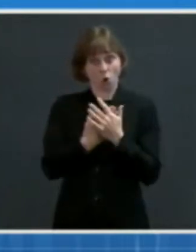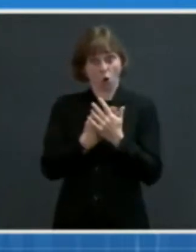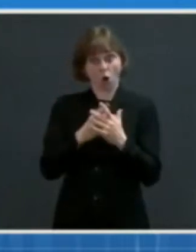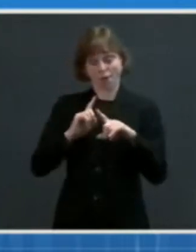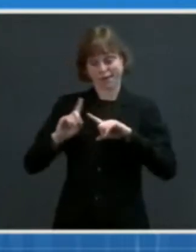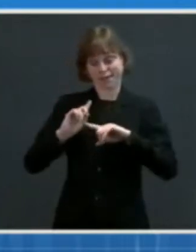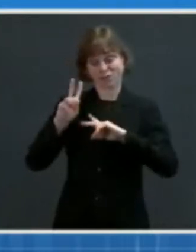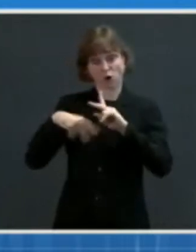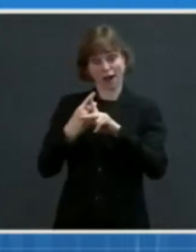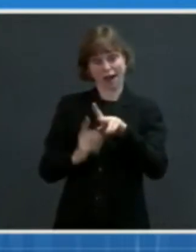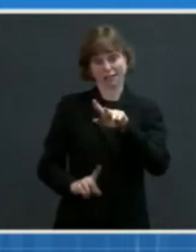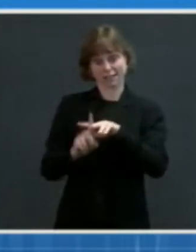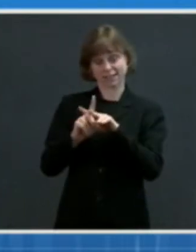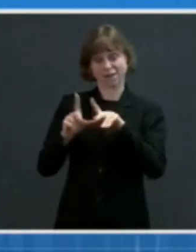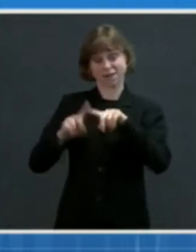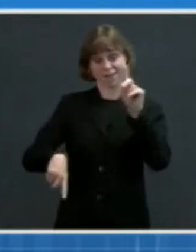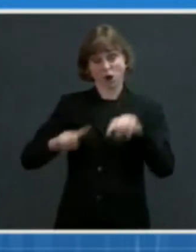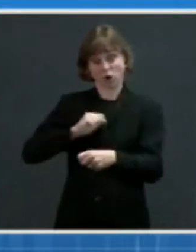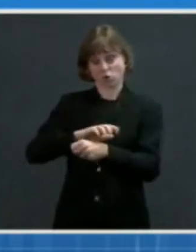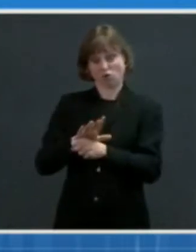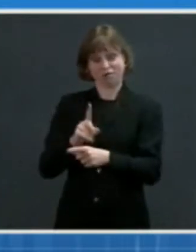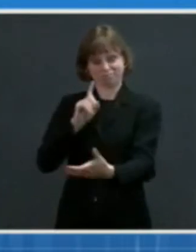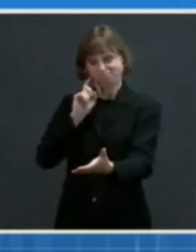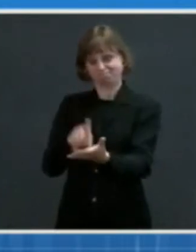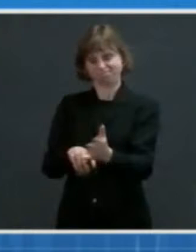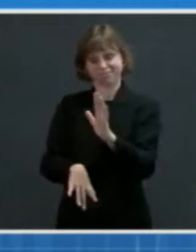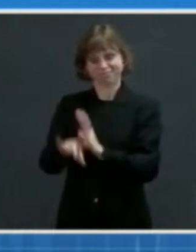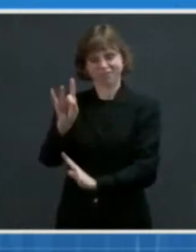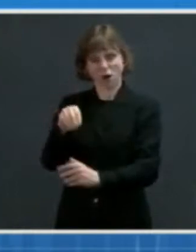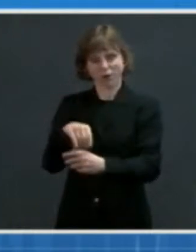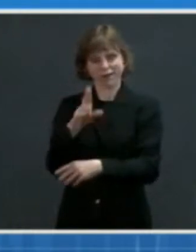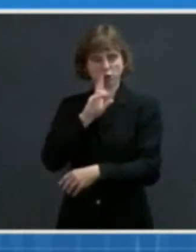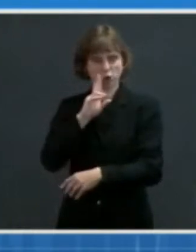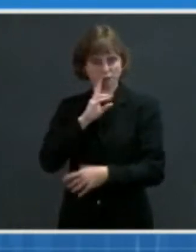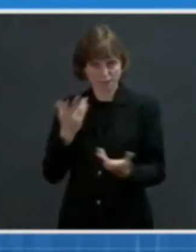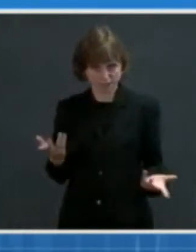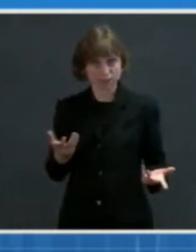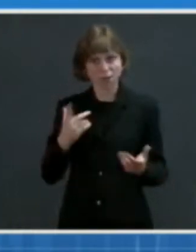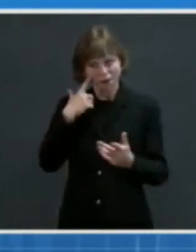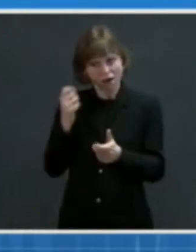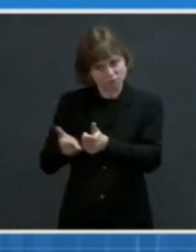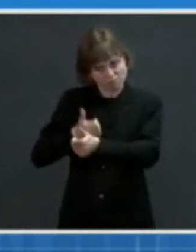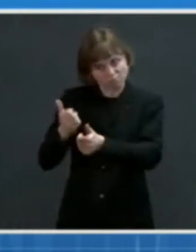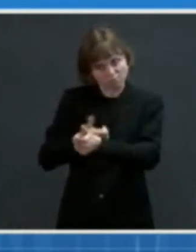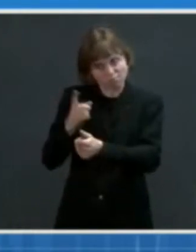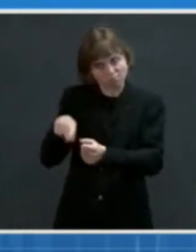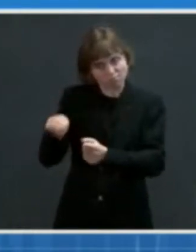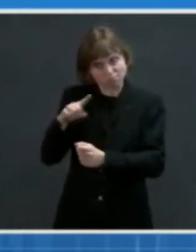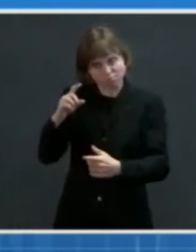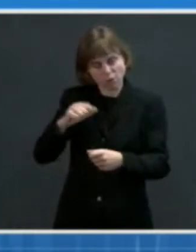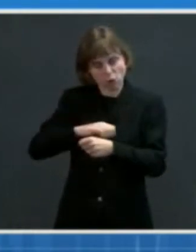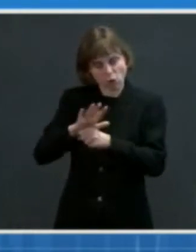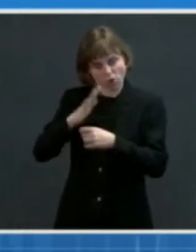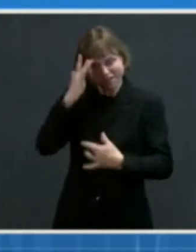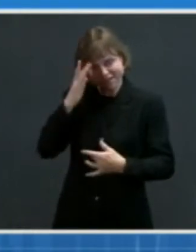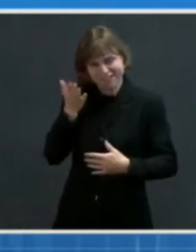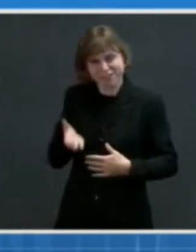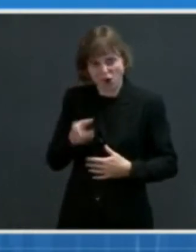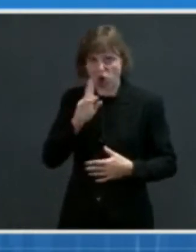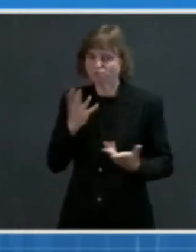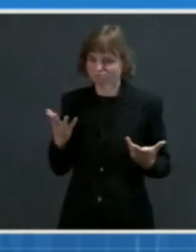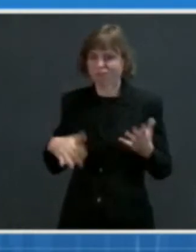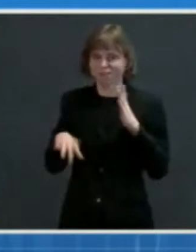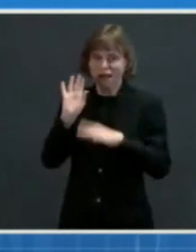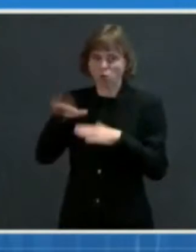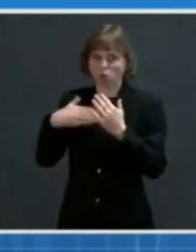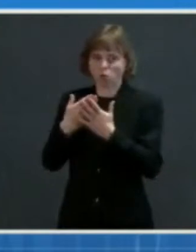Houston, according to some researchers who were part of a large genomic sequencing effort there. So I'm wondering, do you agree with the governor's